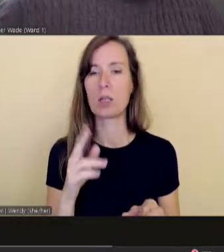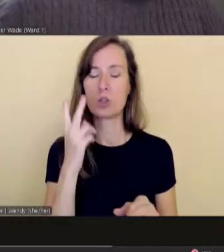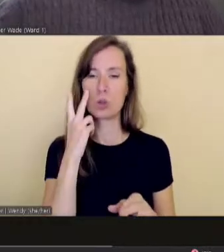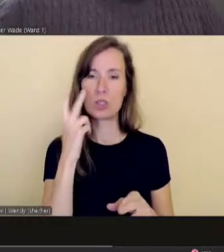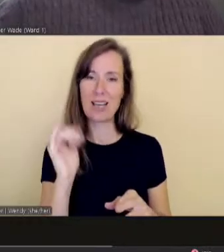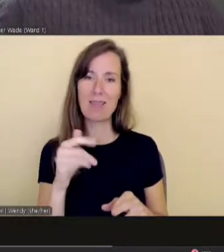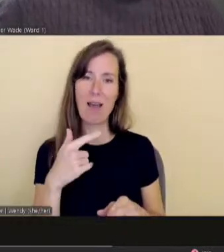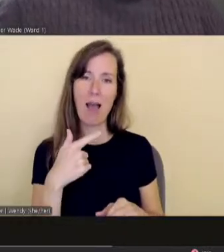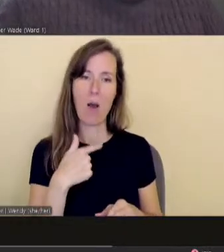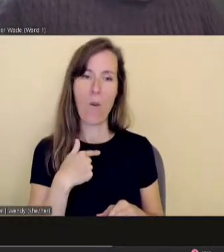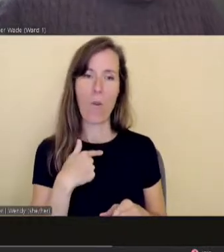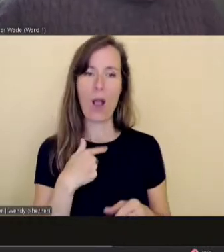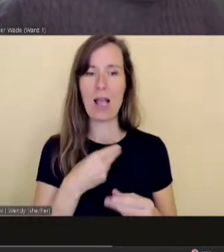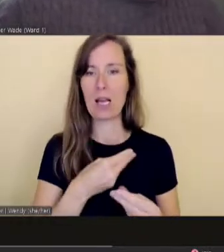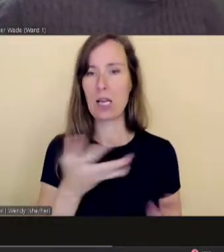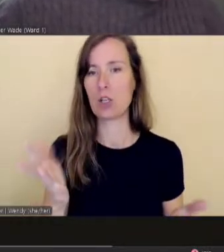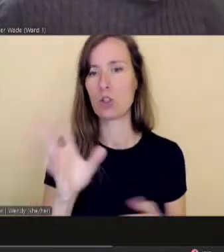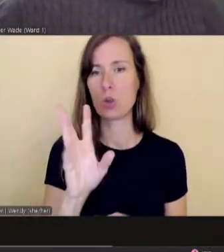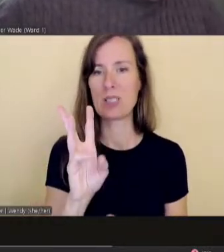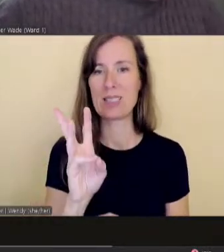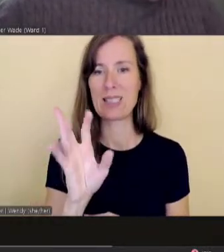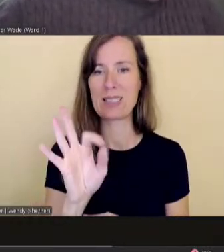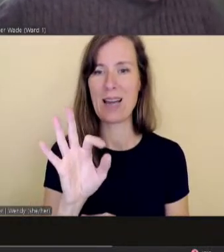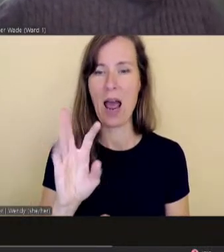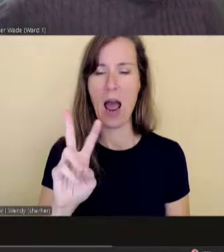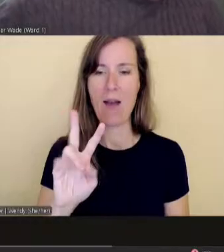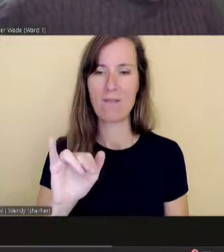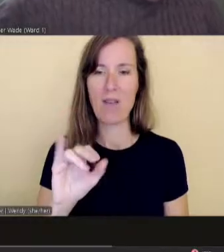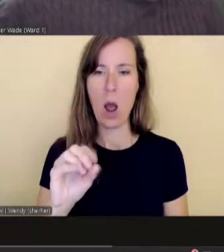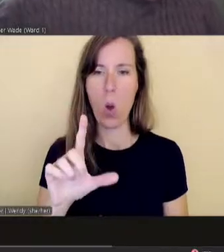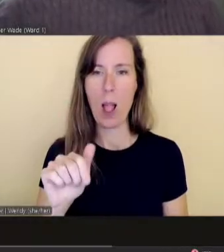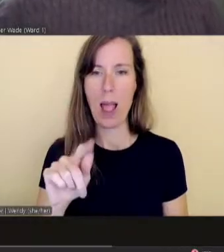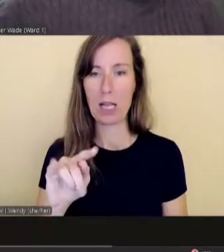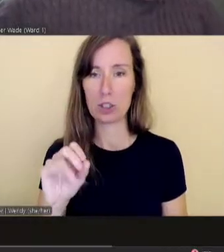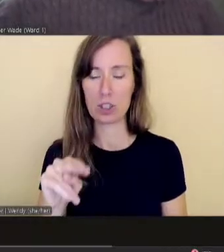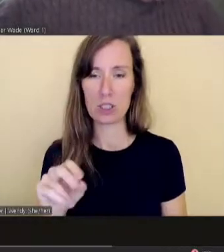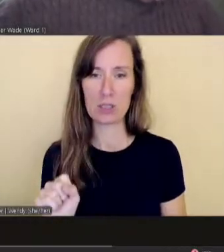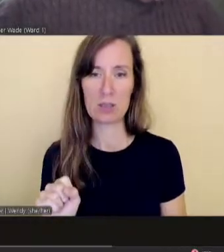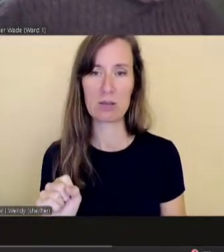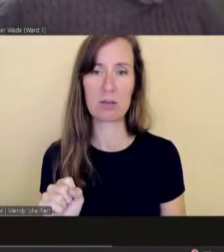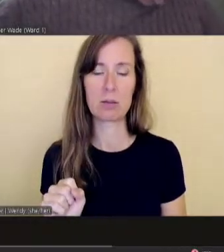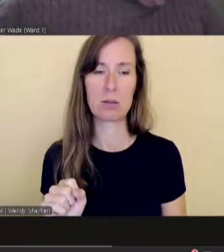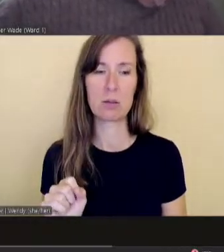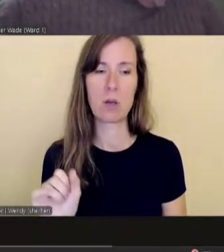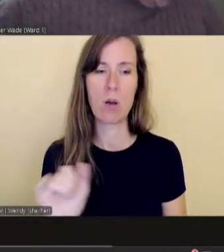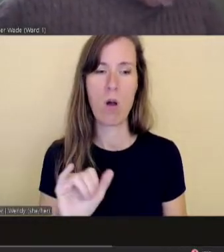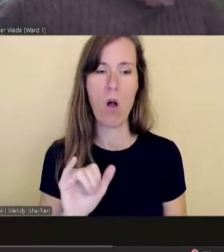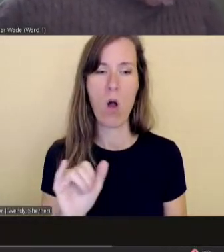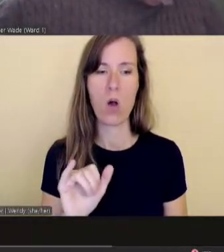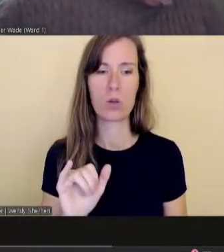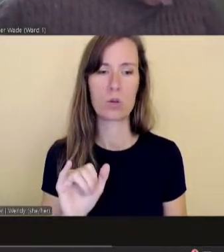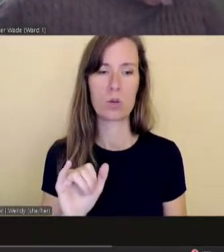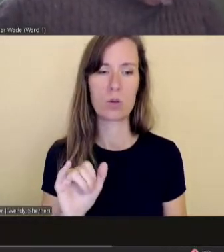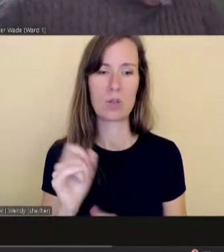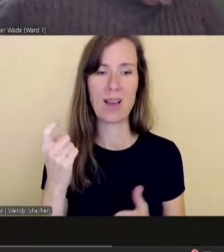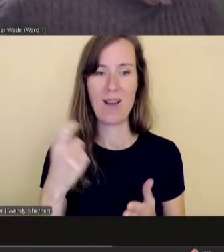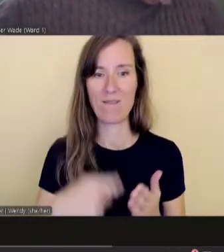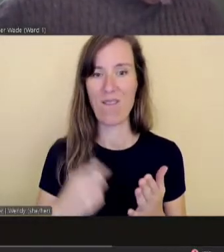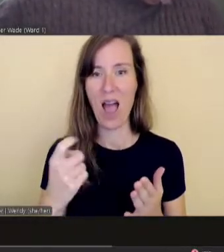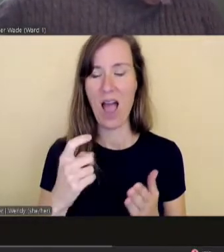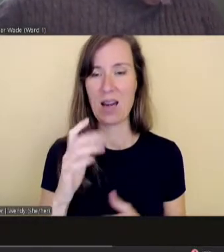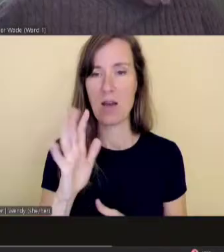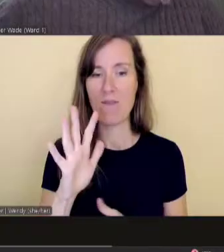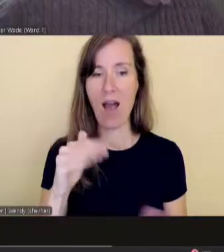issued 69 violations, and we have fined them